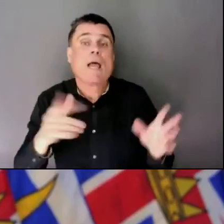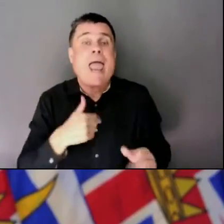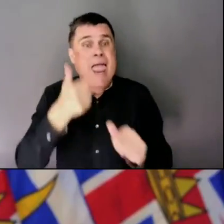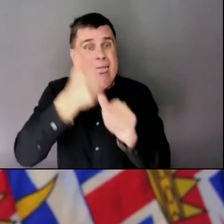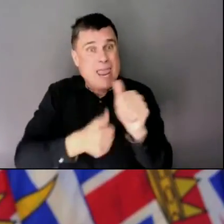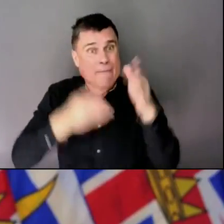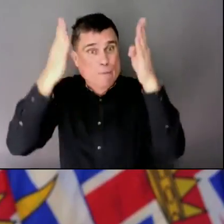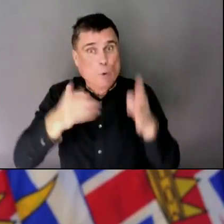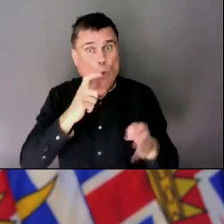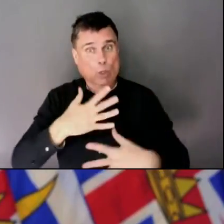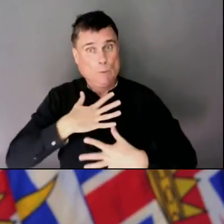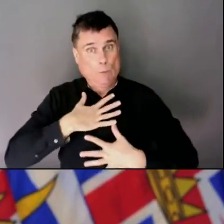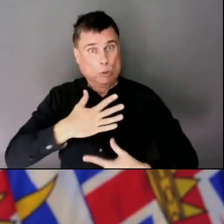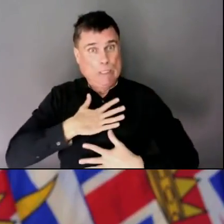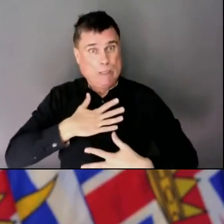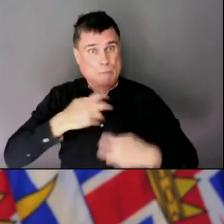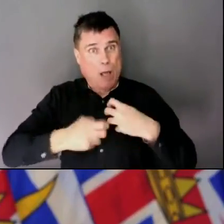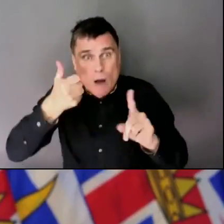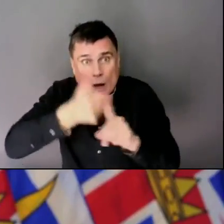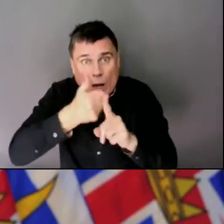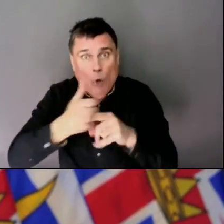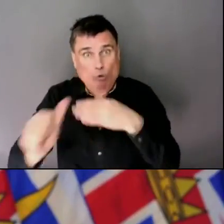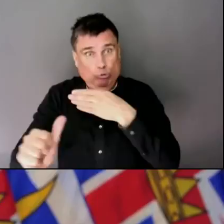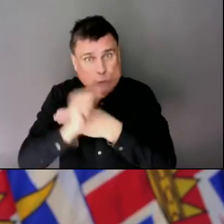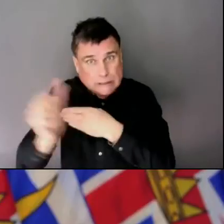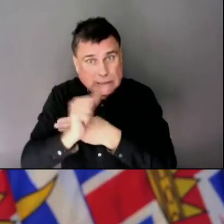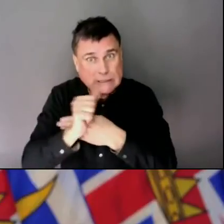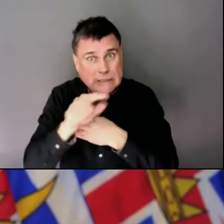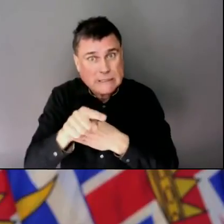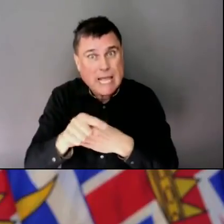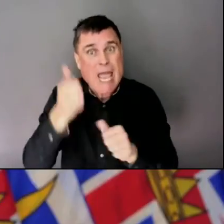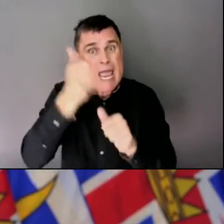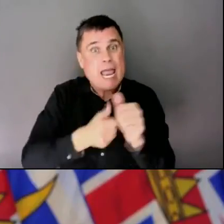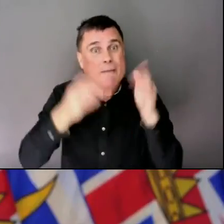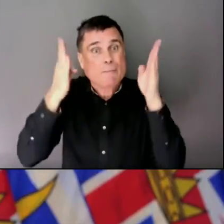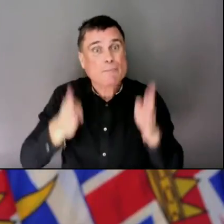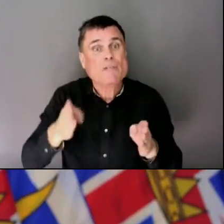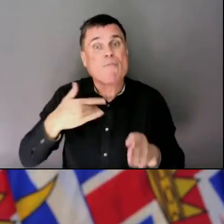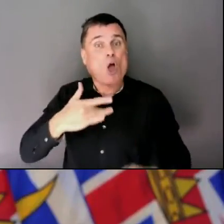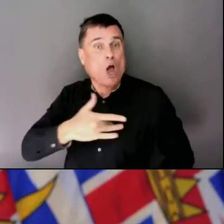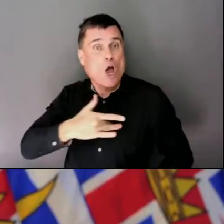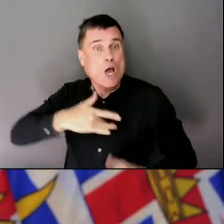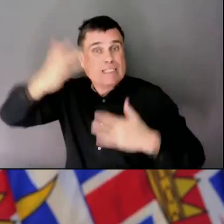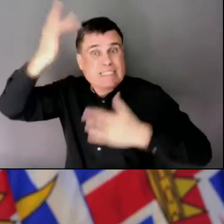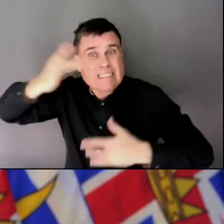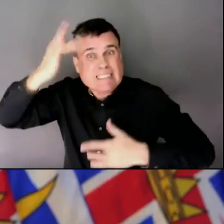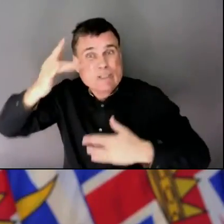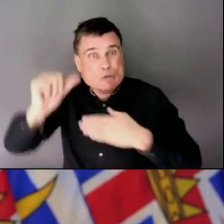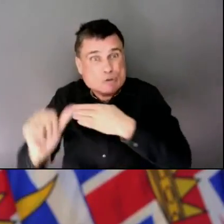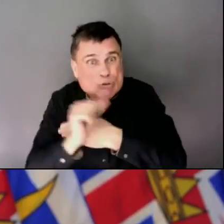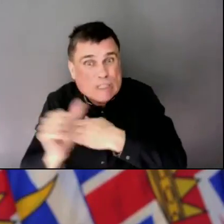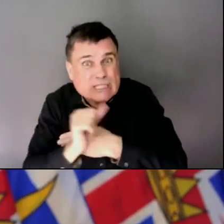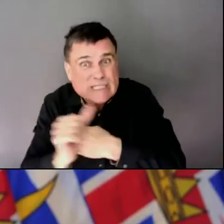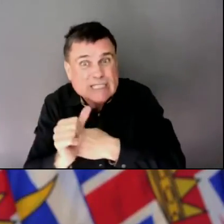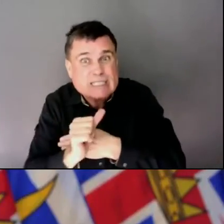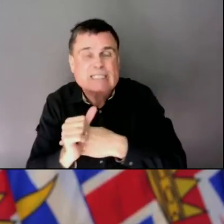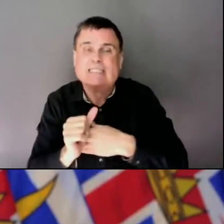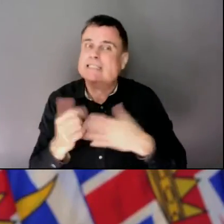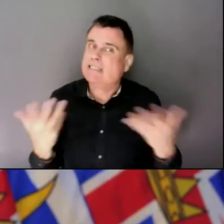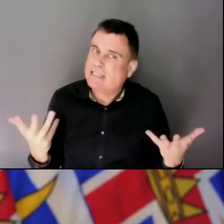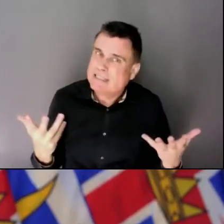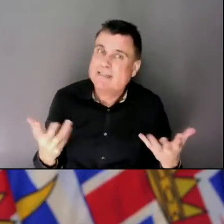with diabetes, which we also know do increase your risk of having more